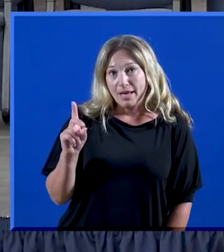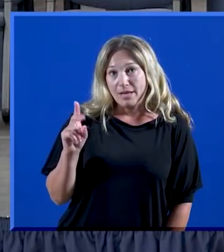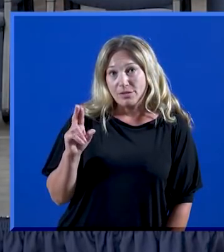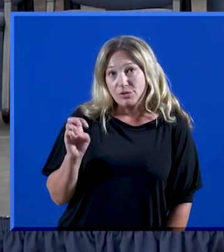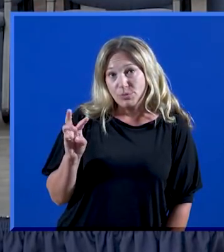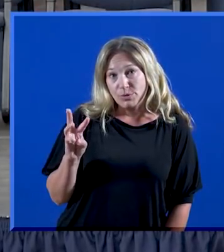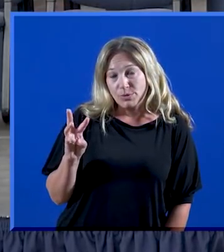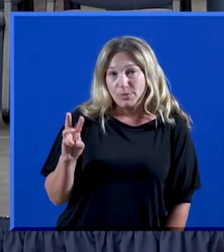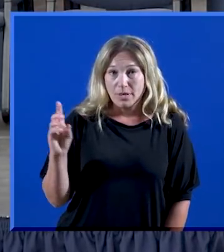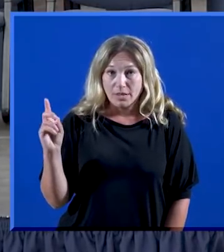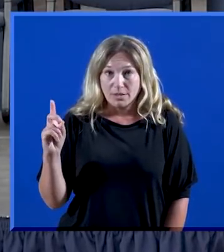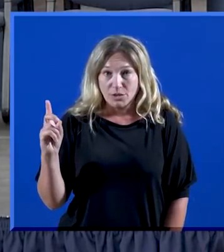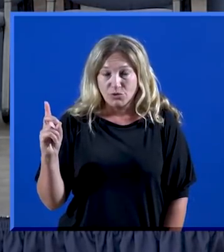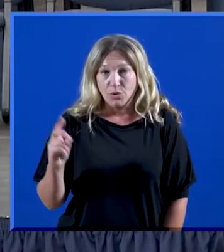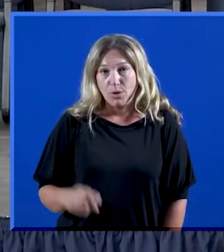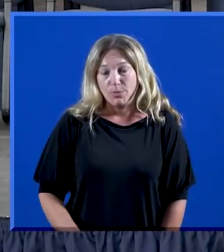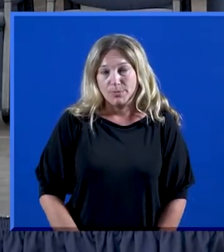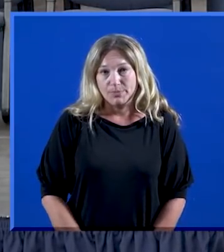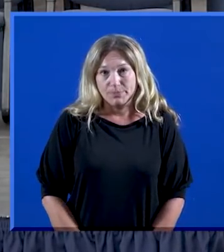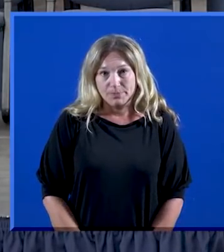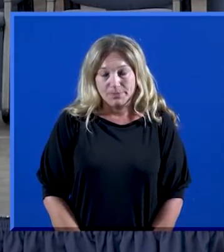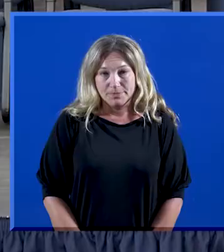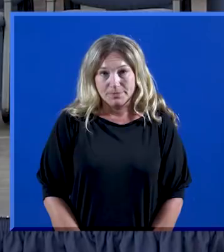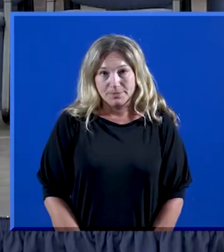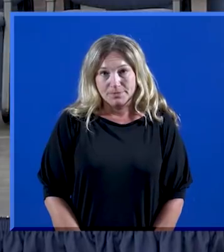Andrew Dutrow.